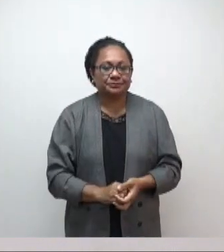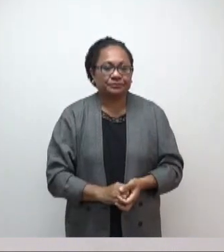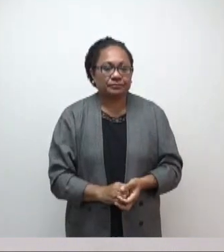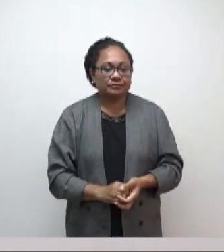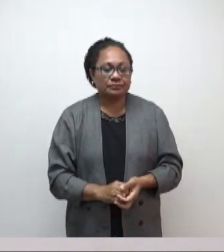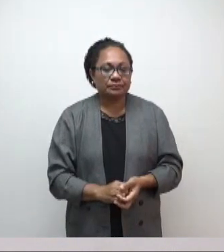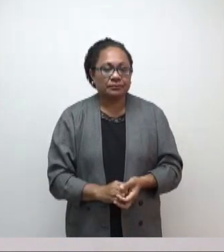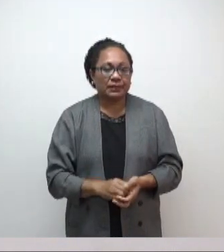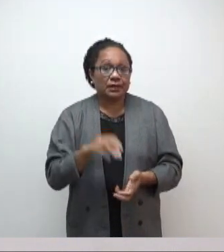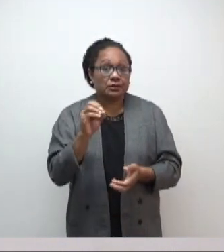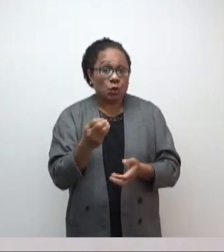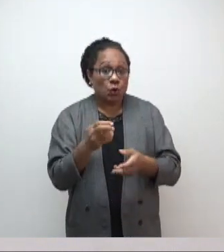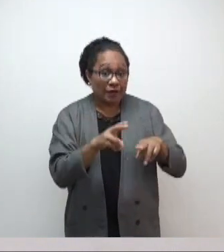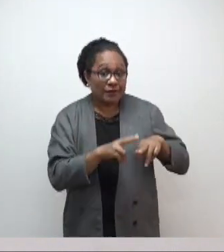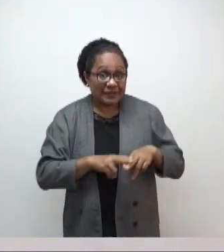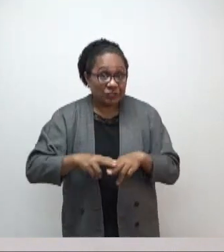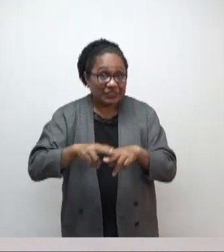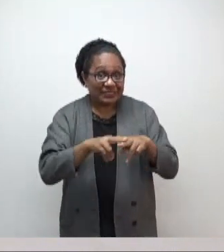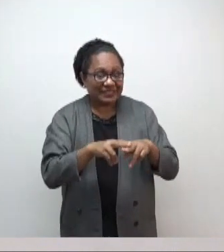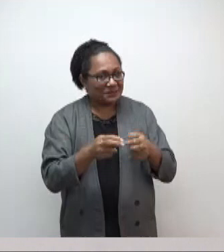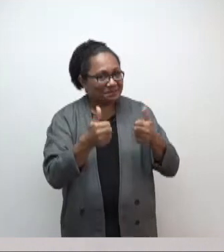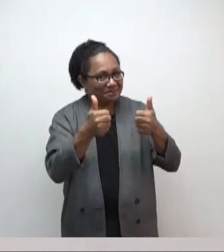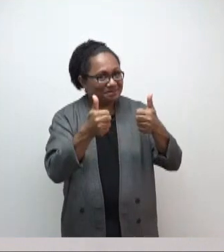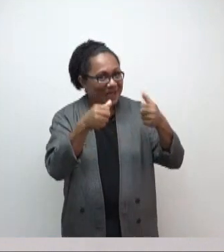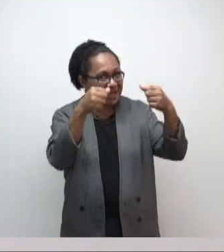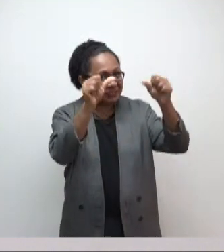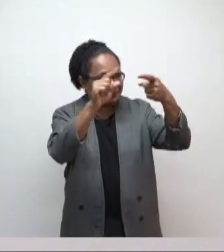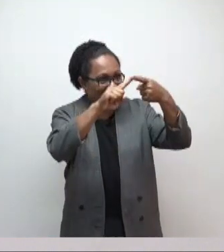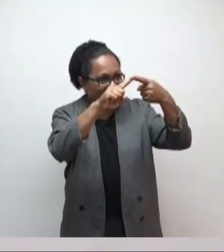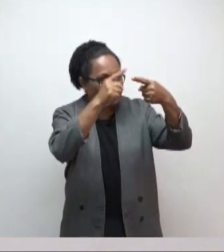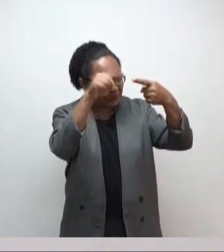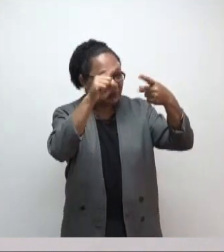part, we are ticking every box of readiness.